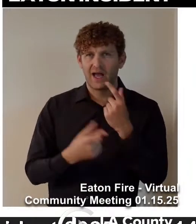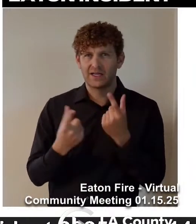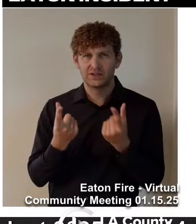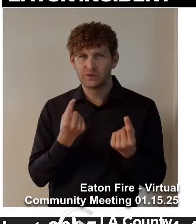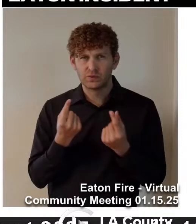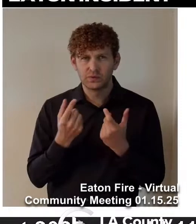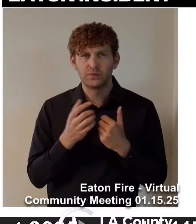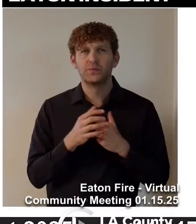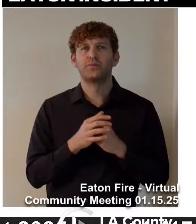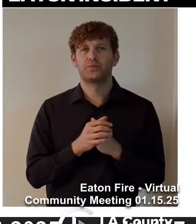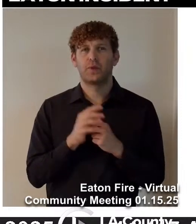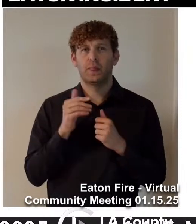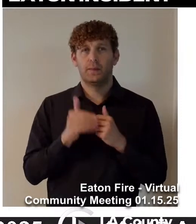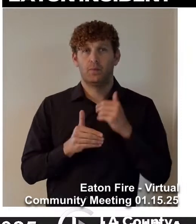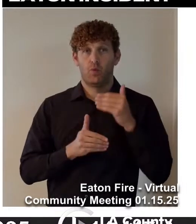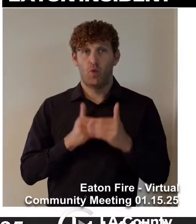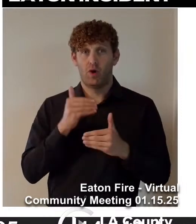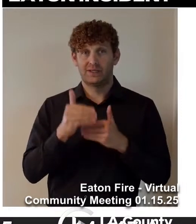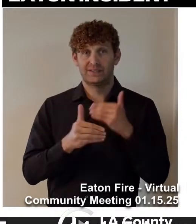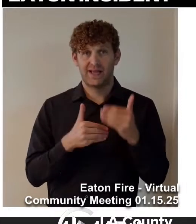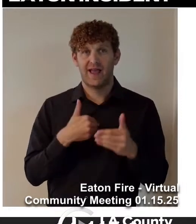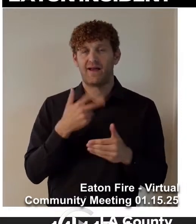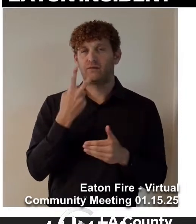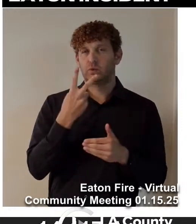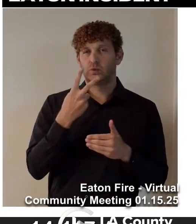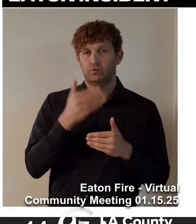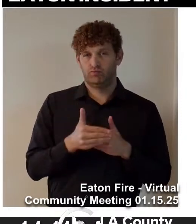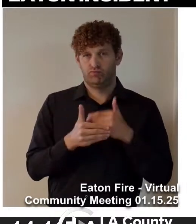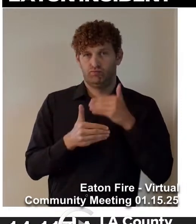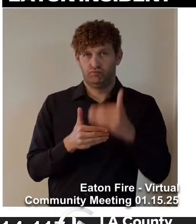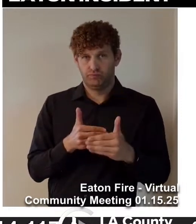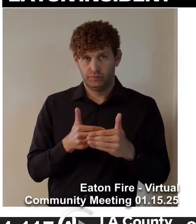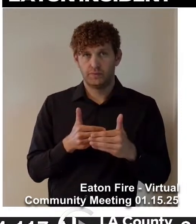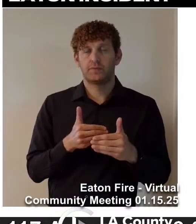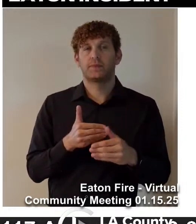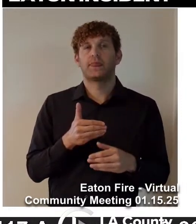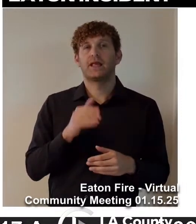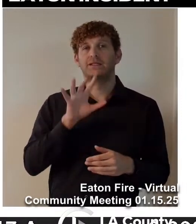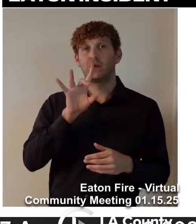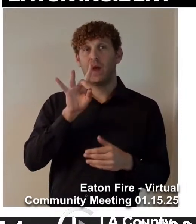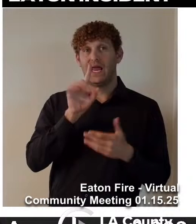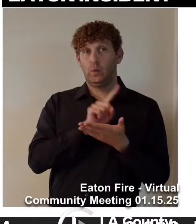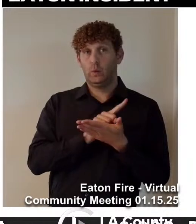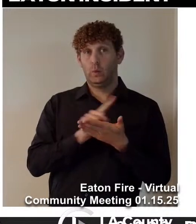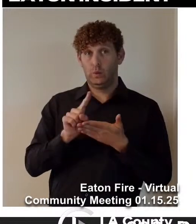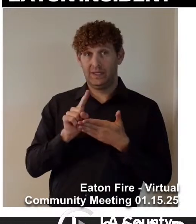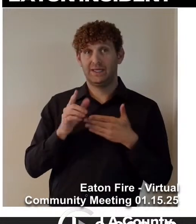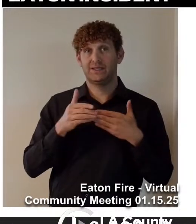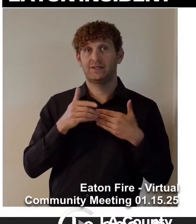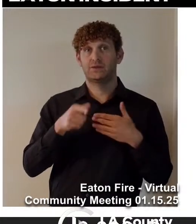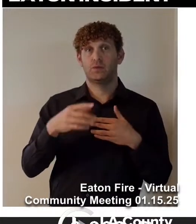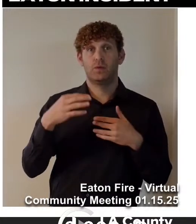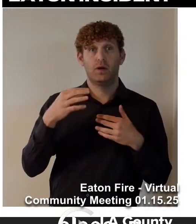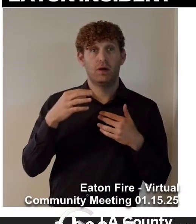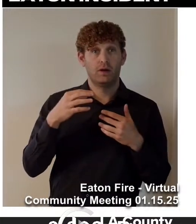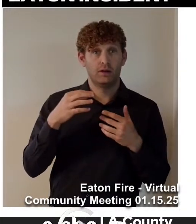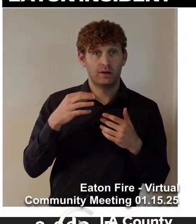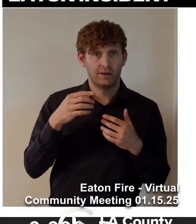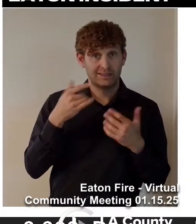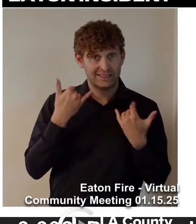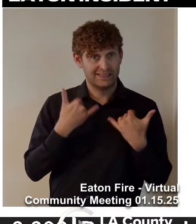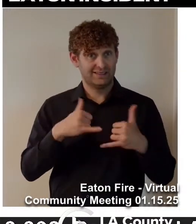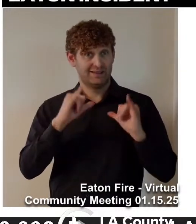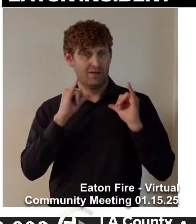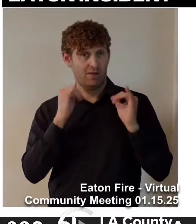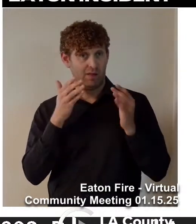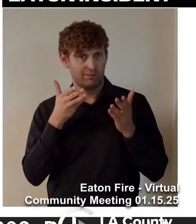removal process of 2 phases, which can take 6 to 8 weeks. Does this process apply to homes that are intact? And if so,